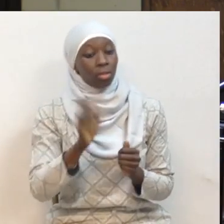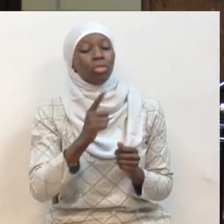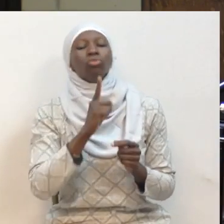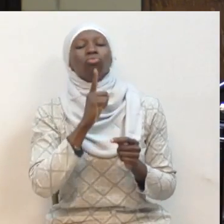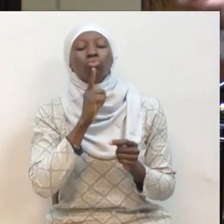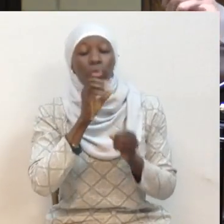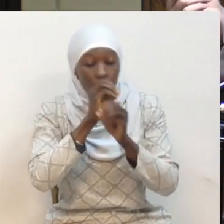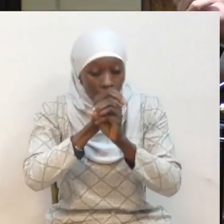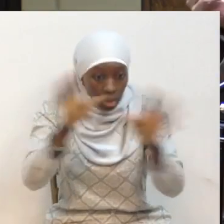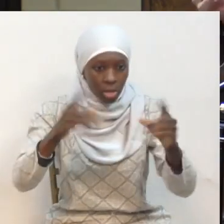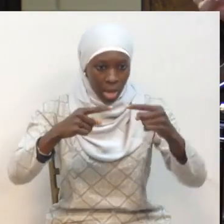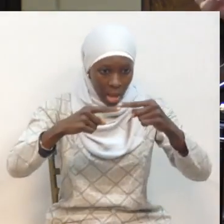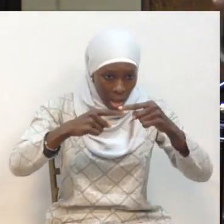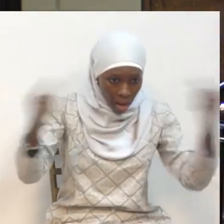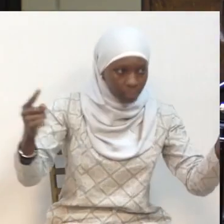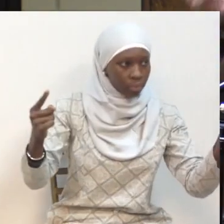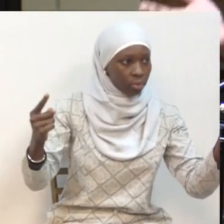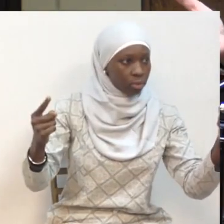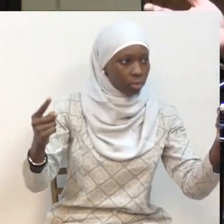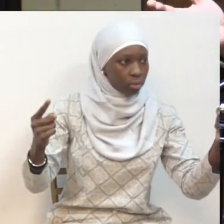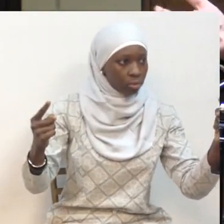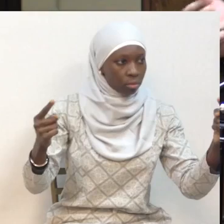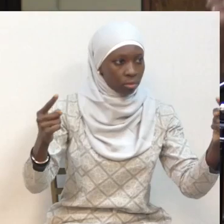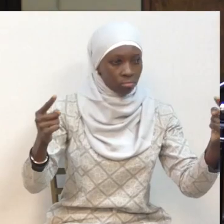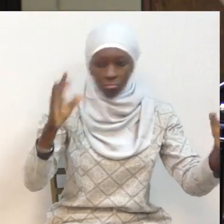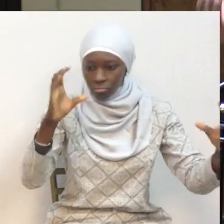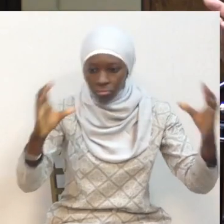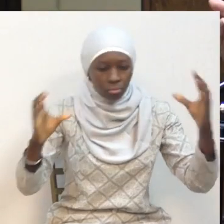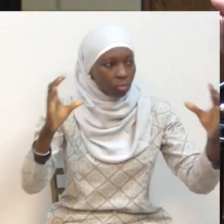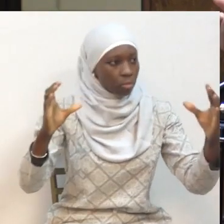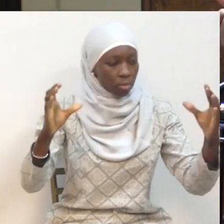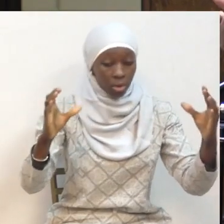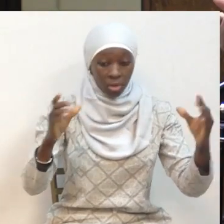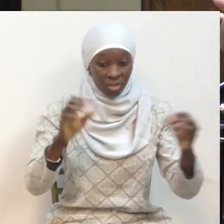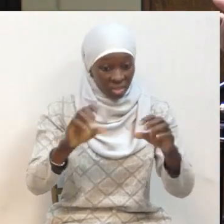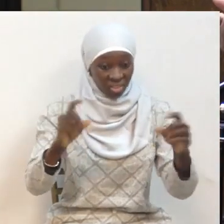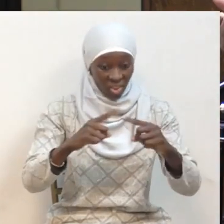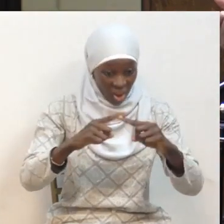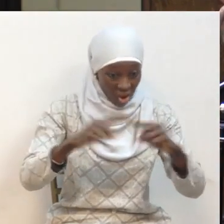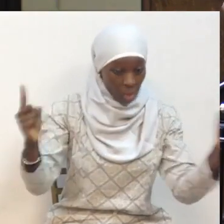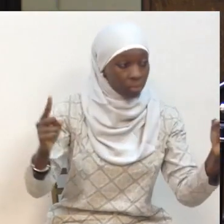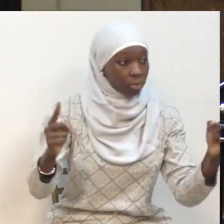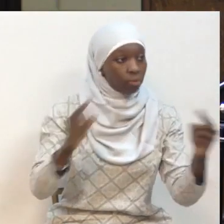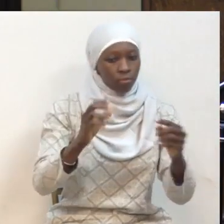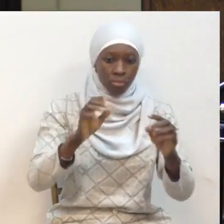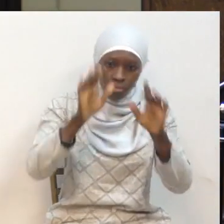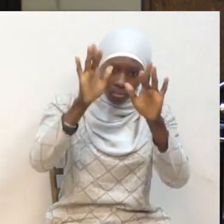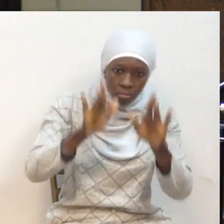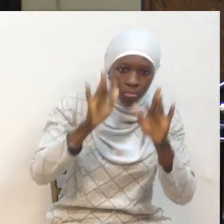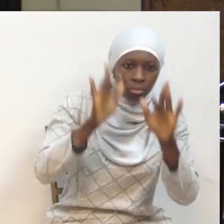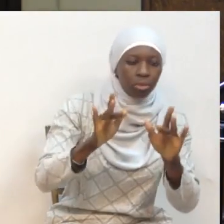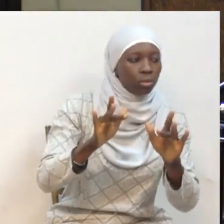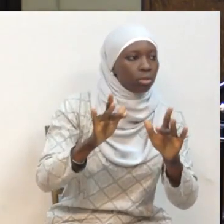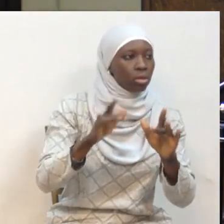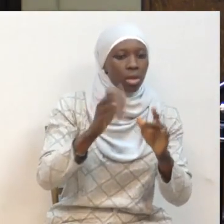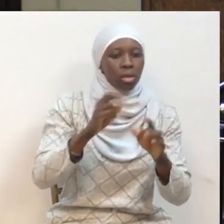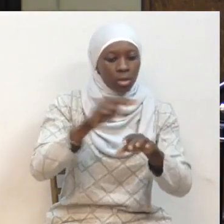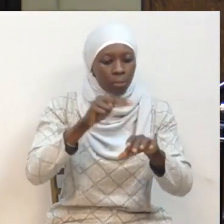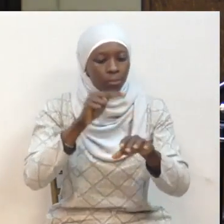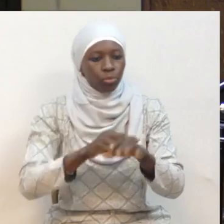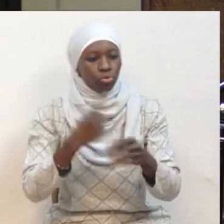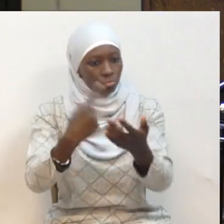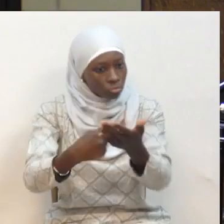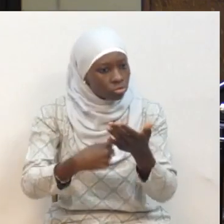with mercy, forgiveness, and mutual consultation. So the principle of